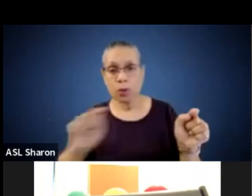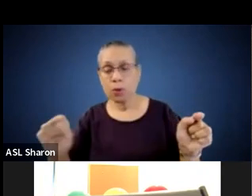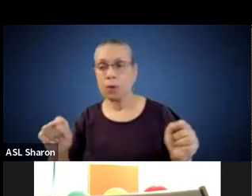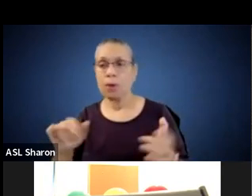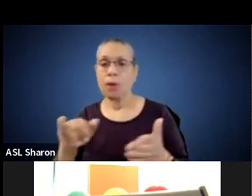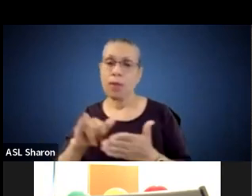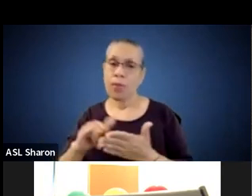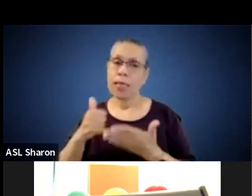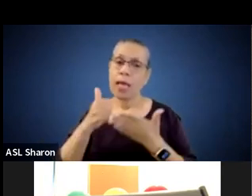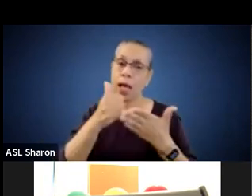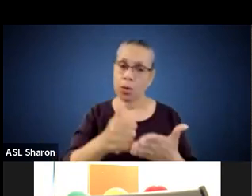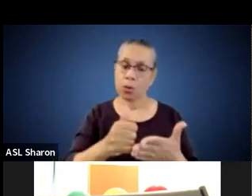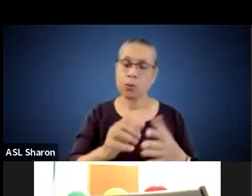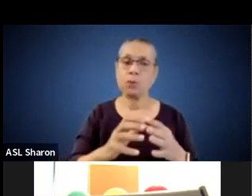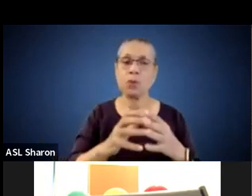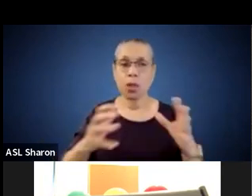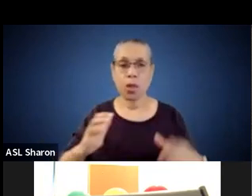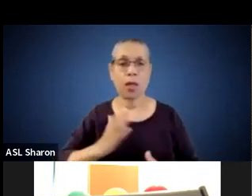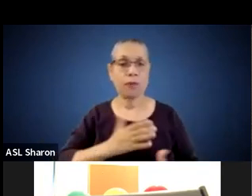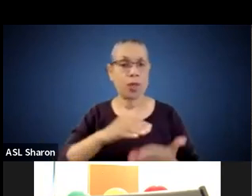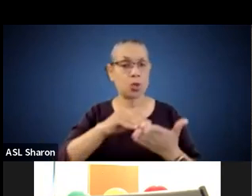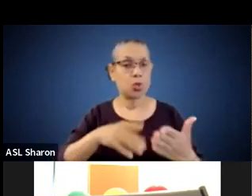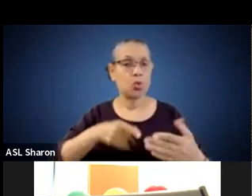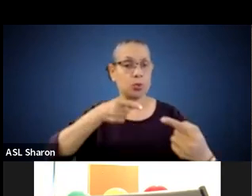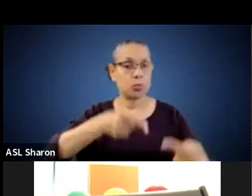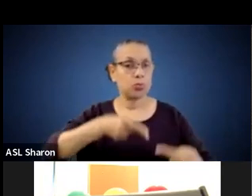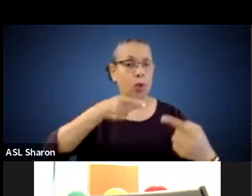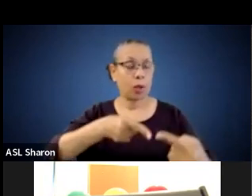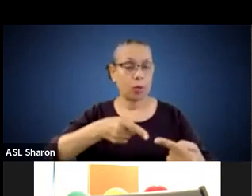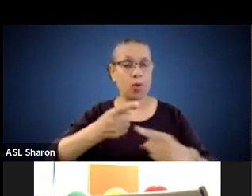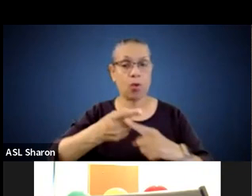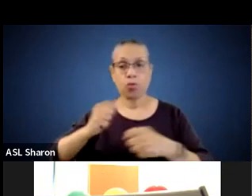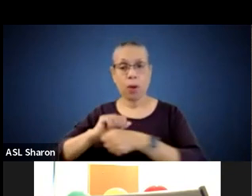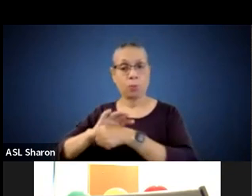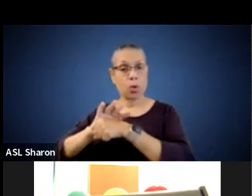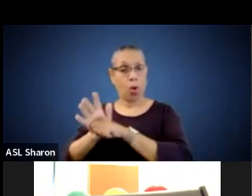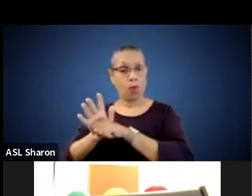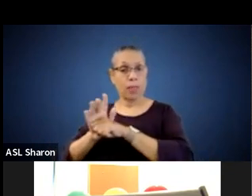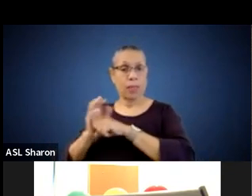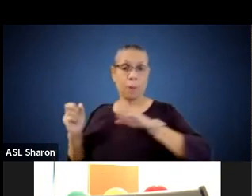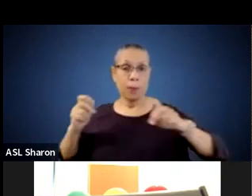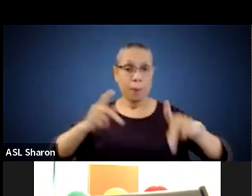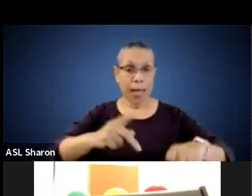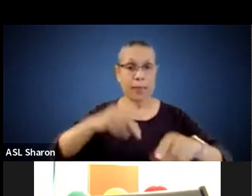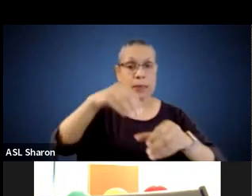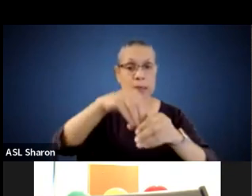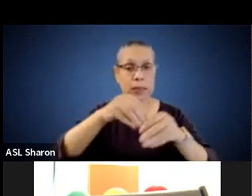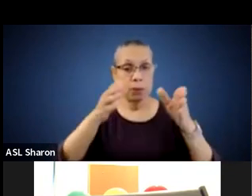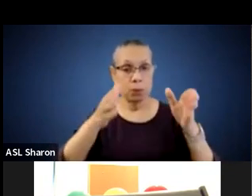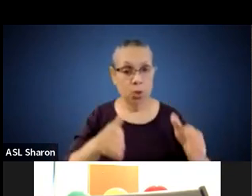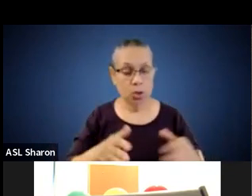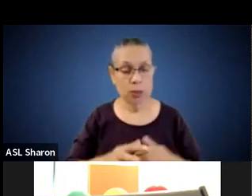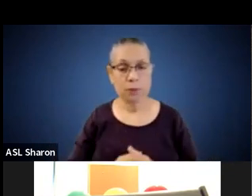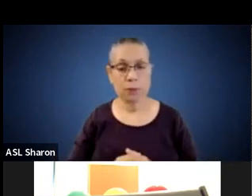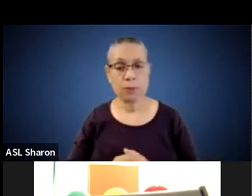address a lot of the issues that students were facing as they were coming back from the pandemic and so are